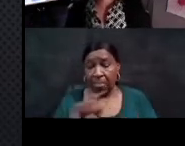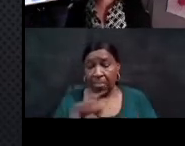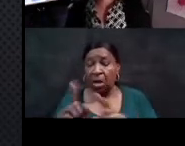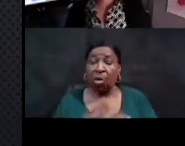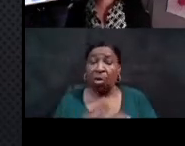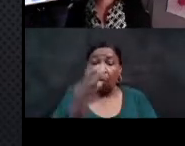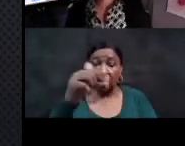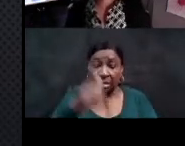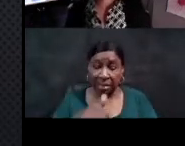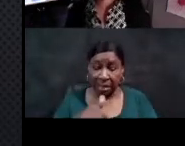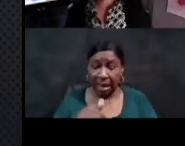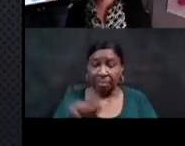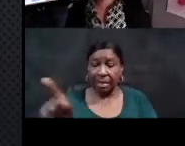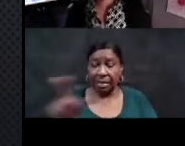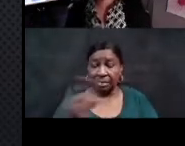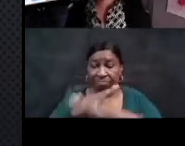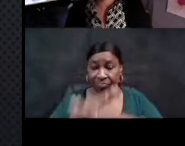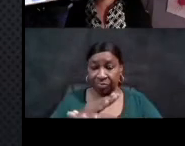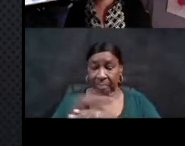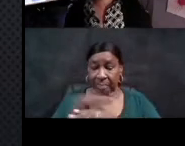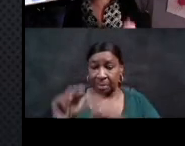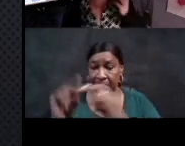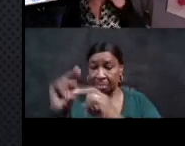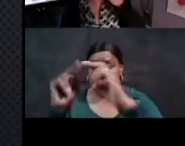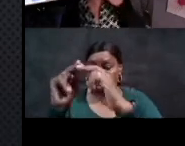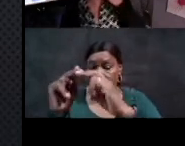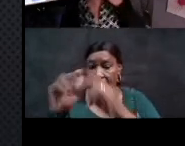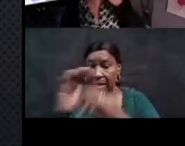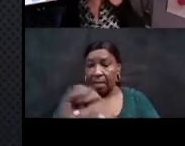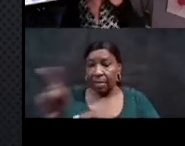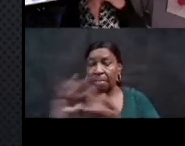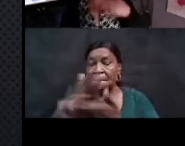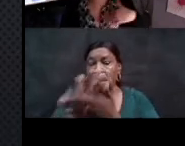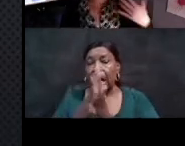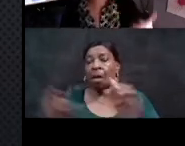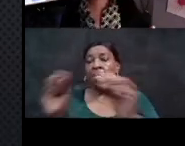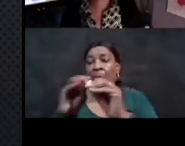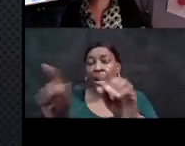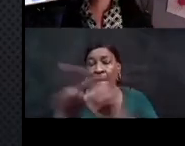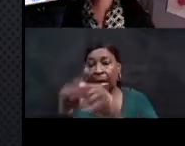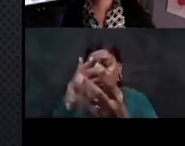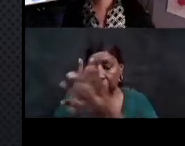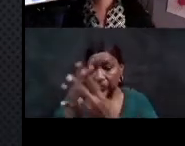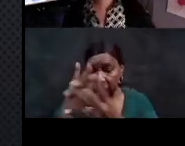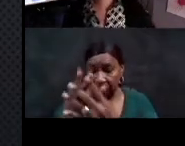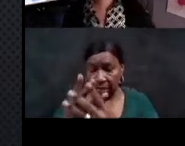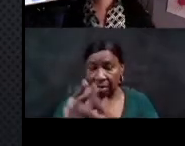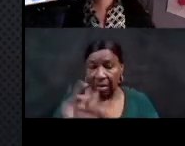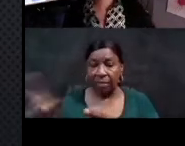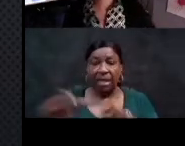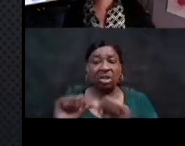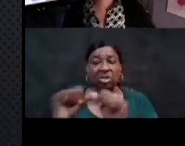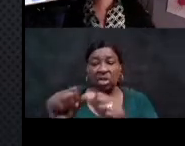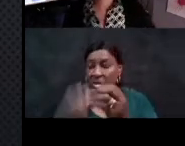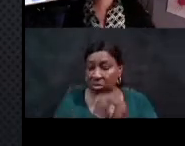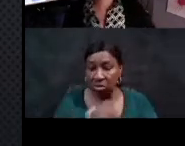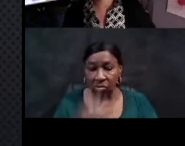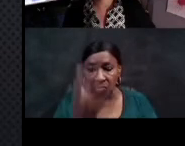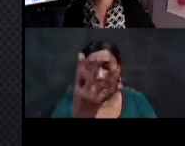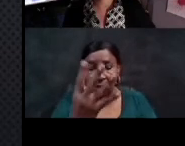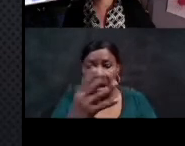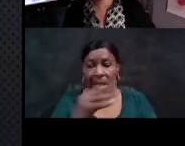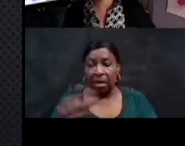is built up there and they become more carceral spaces. The capacity to detain there grows. Borders and spaces of